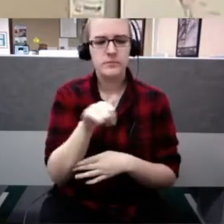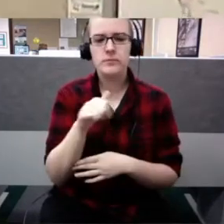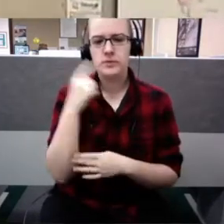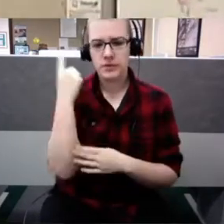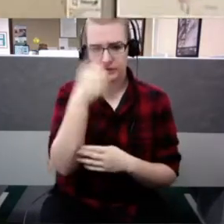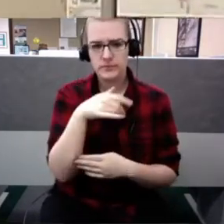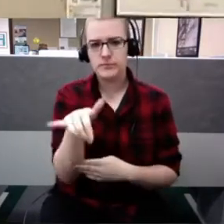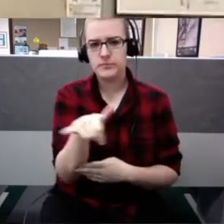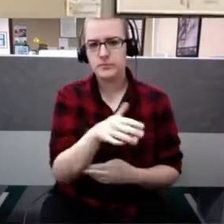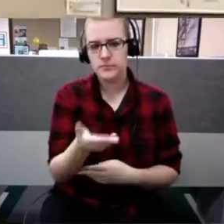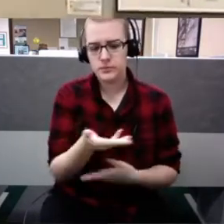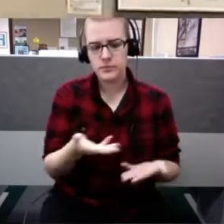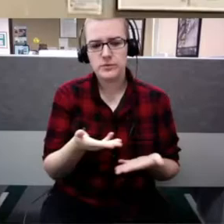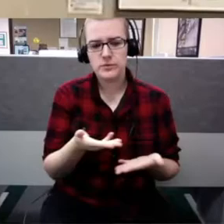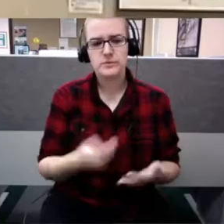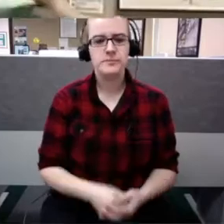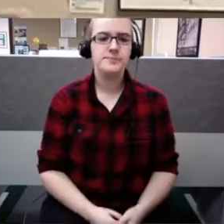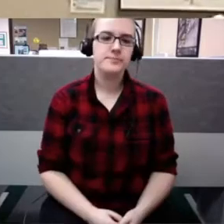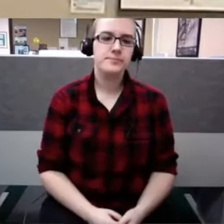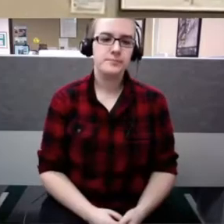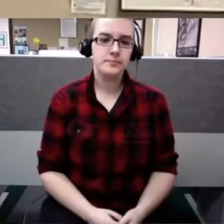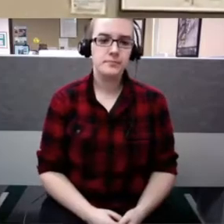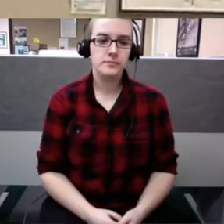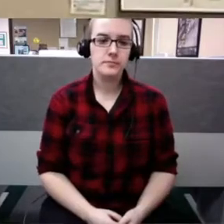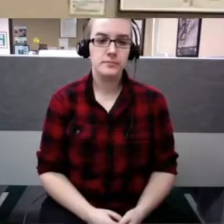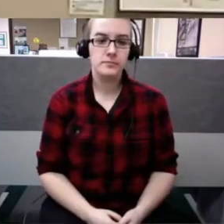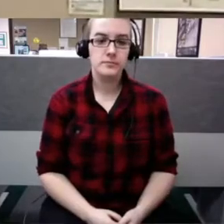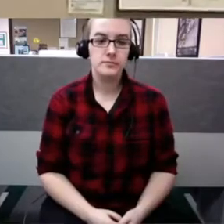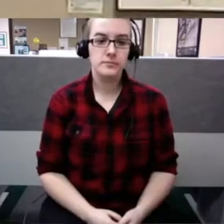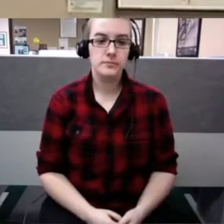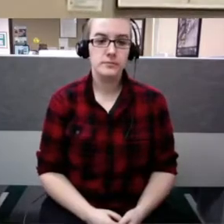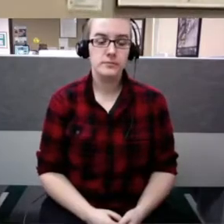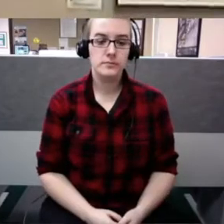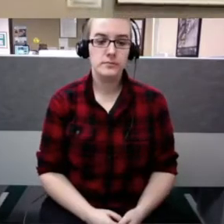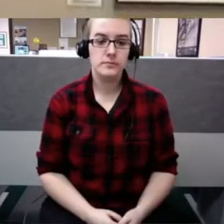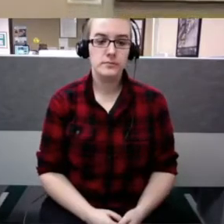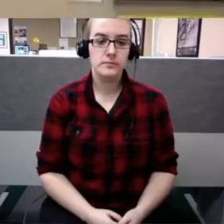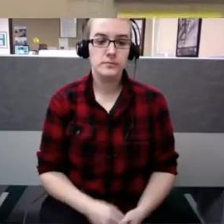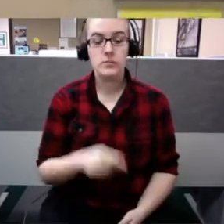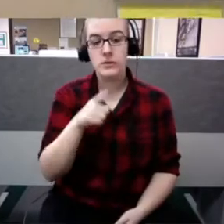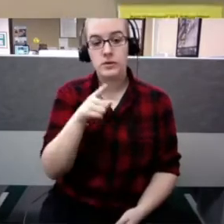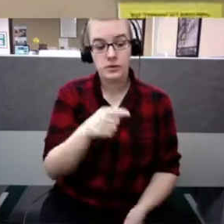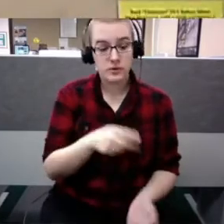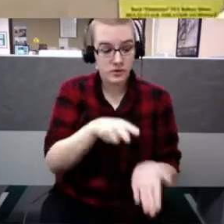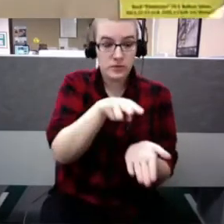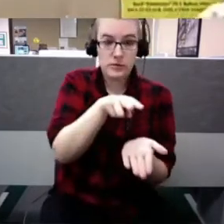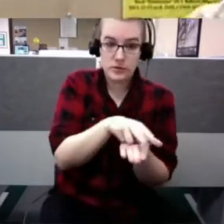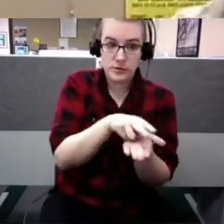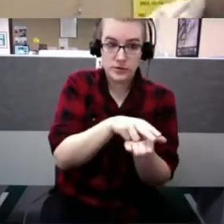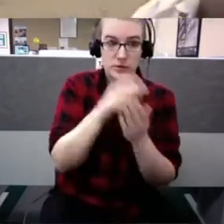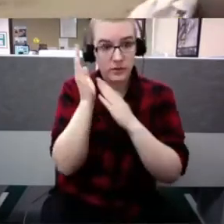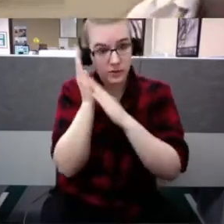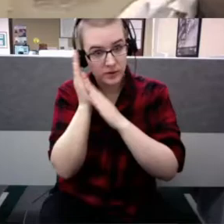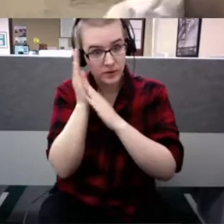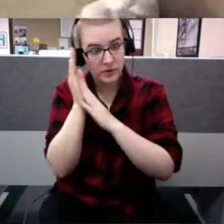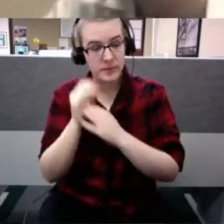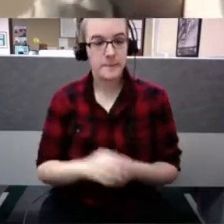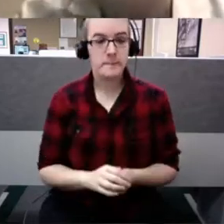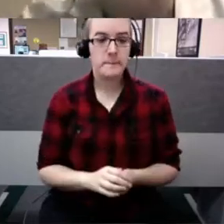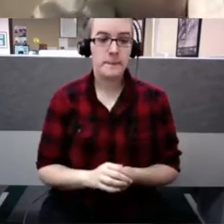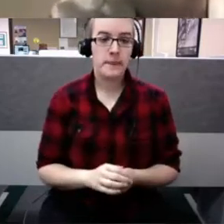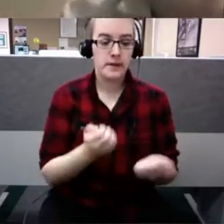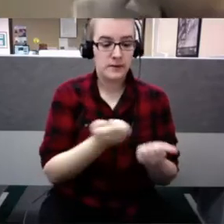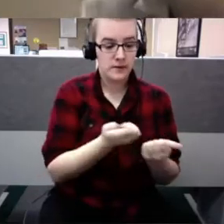this. Your nurse will have you lie down on the bed. You will be hooked up to some monitoring